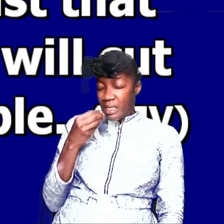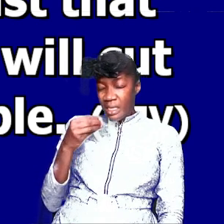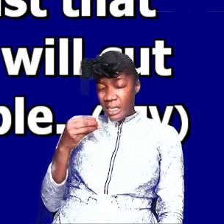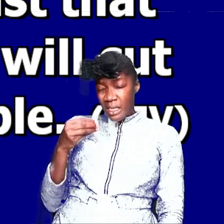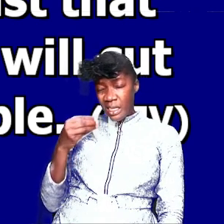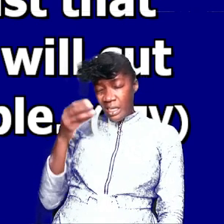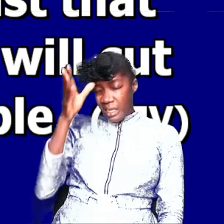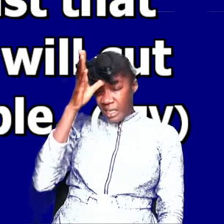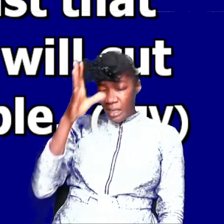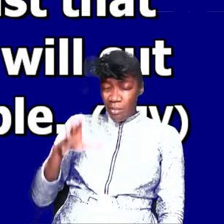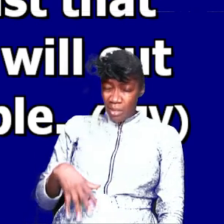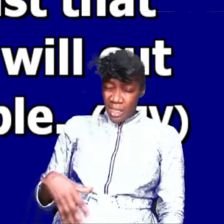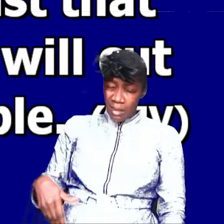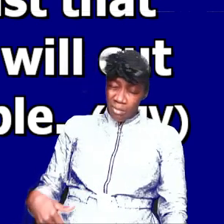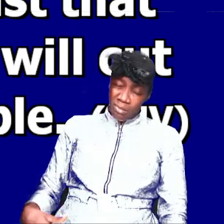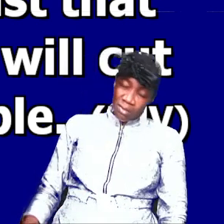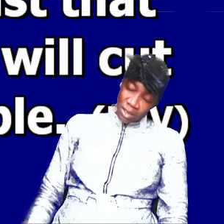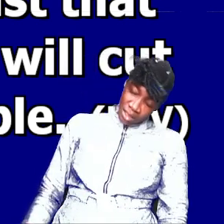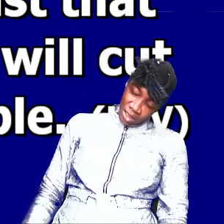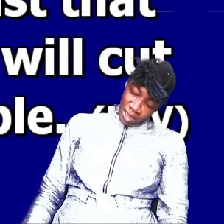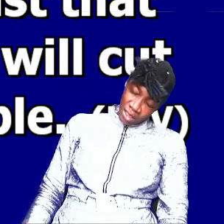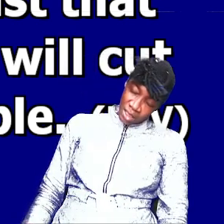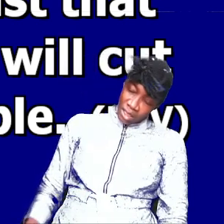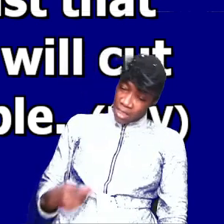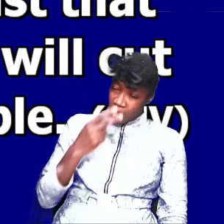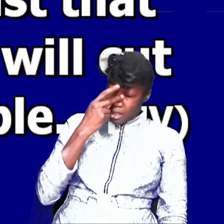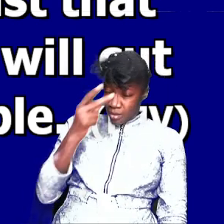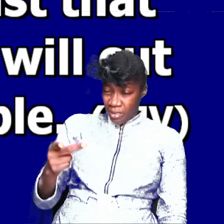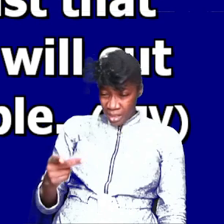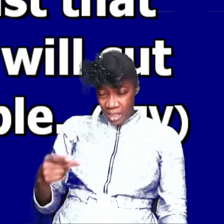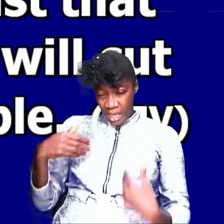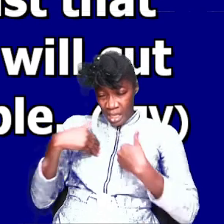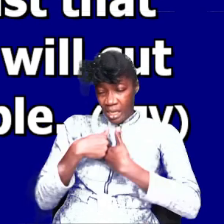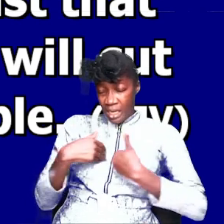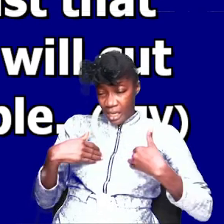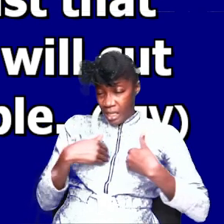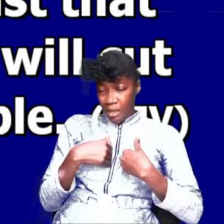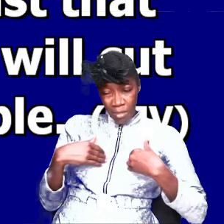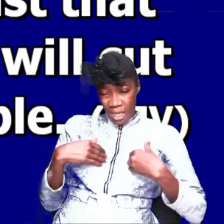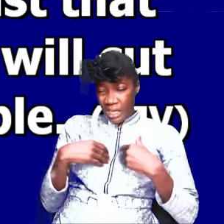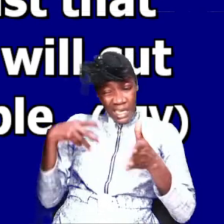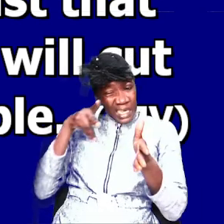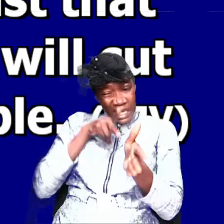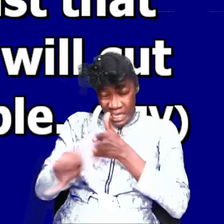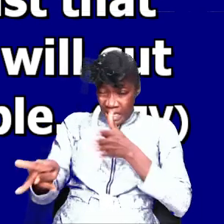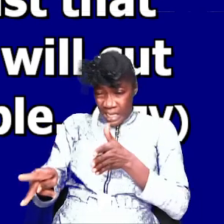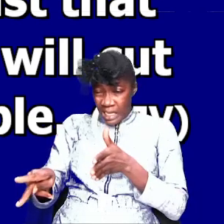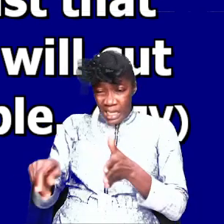that when they see the spoils, they just kill them and start eat them same time.